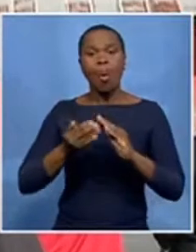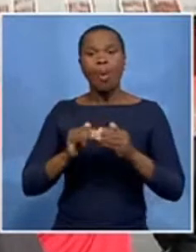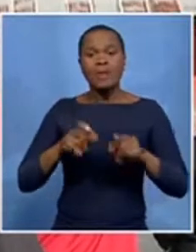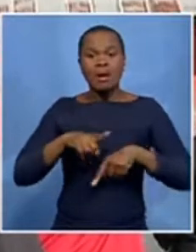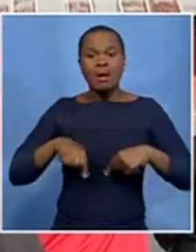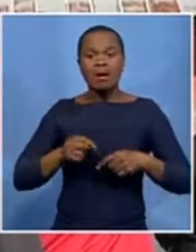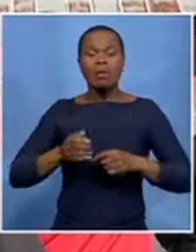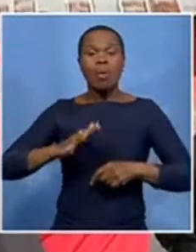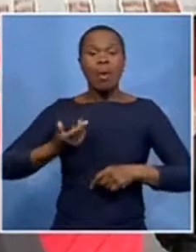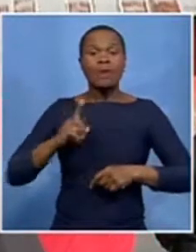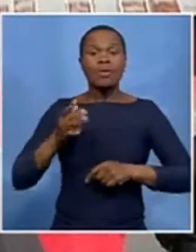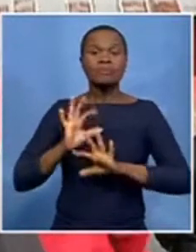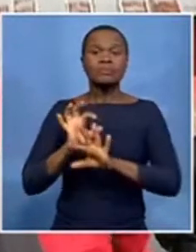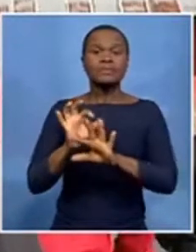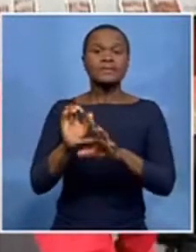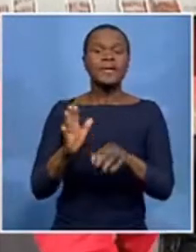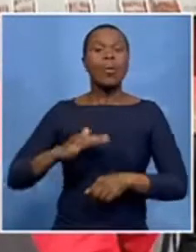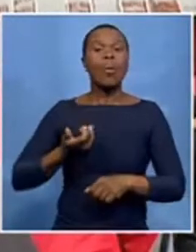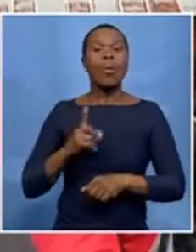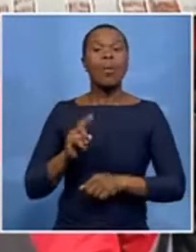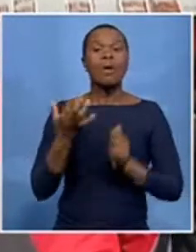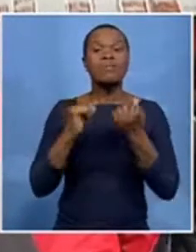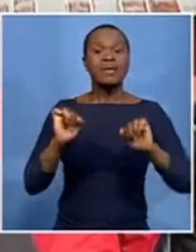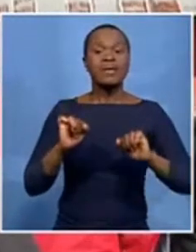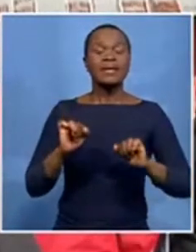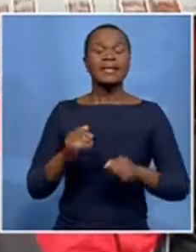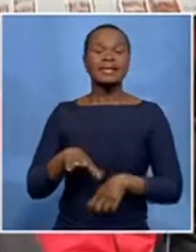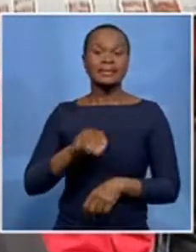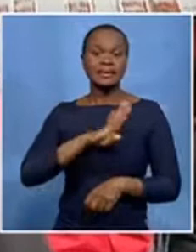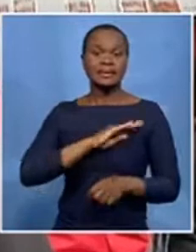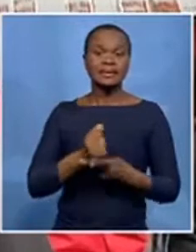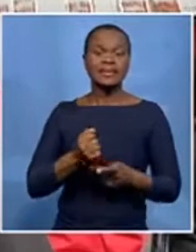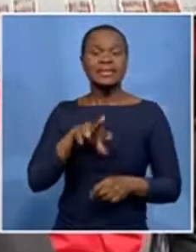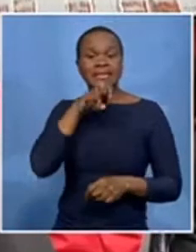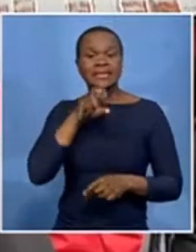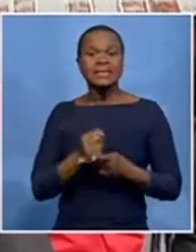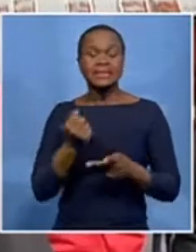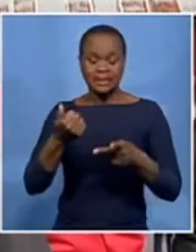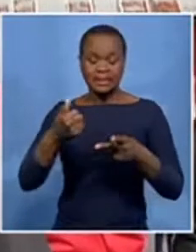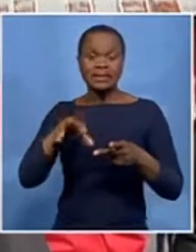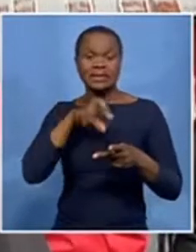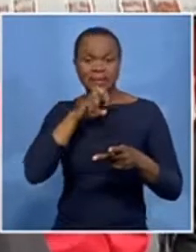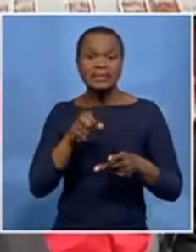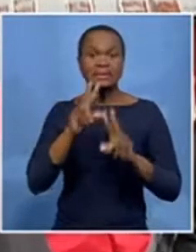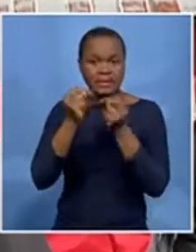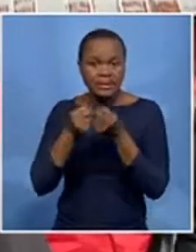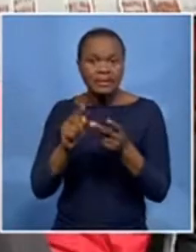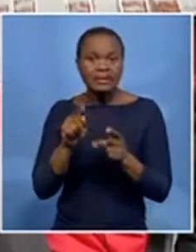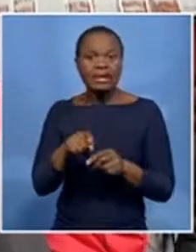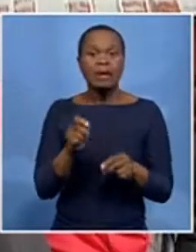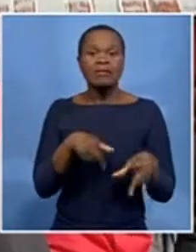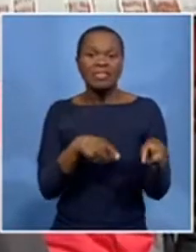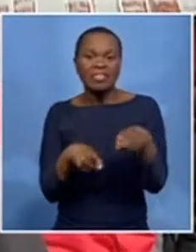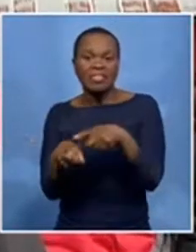lababhikishela ukuthi bafuna inkululeko, babulawa amasotsha amSwati nemaphoyisa amSwati. So ipropaganda le bazama ukuthi badukise